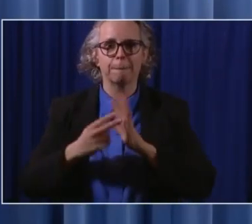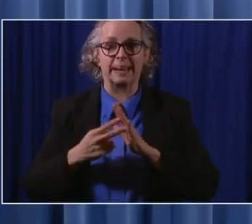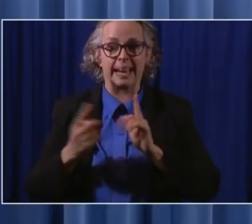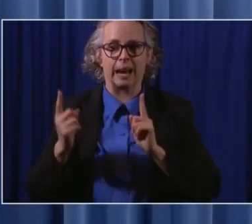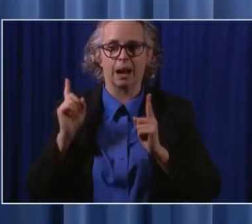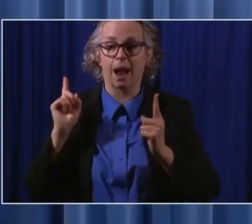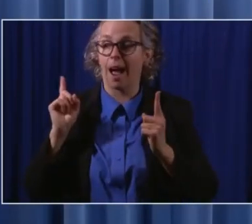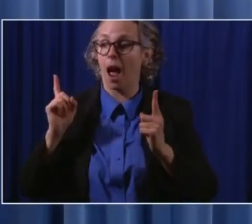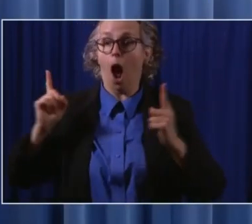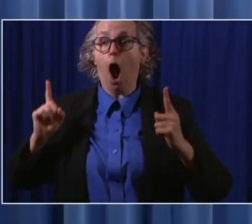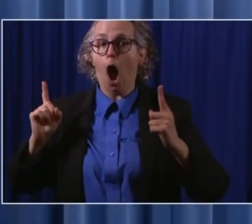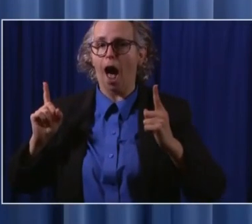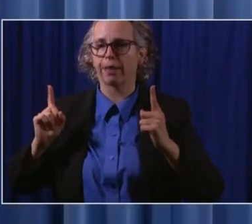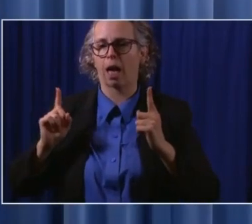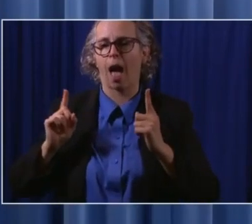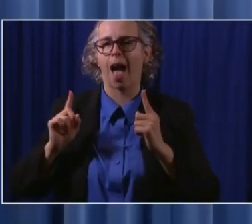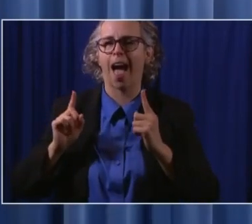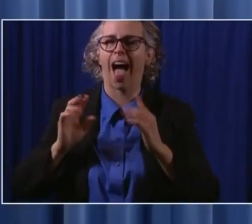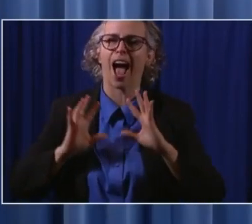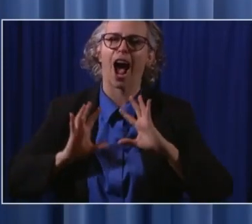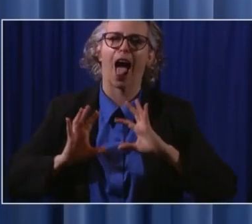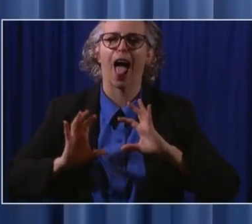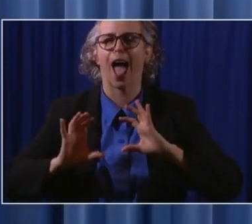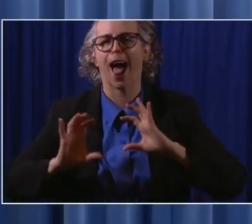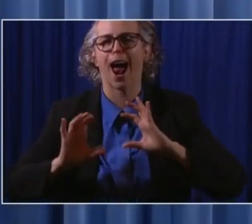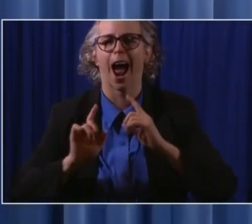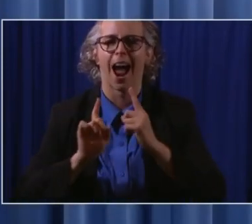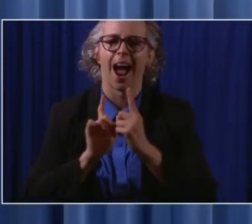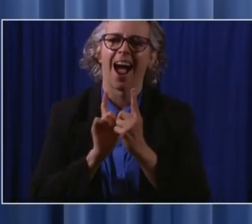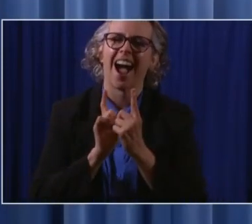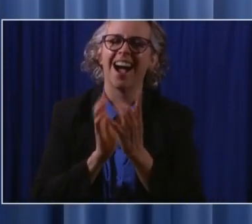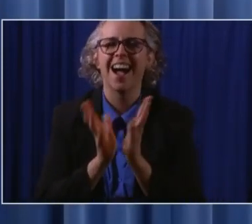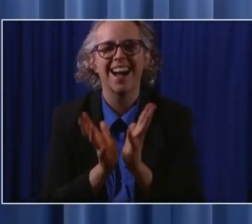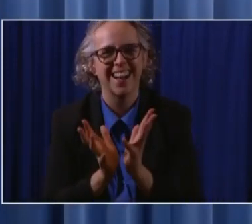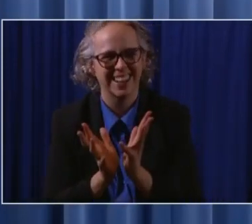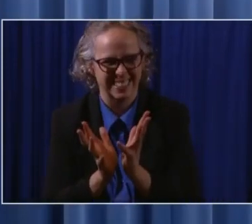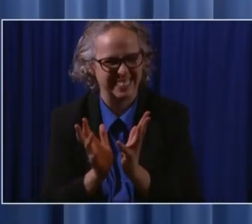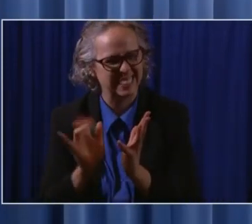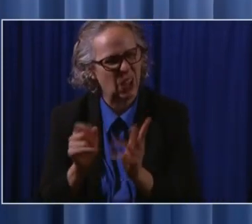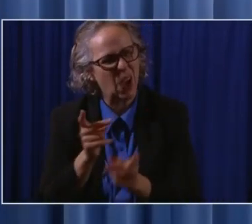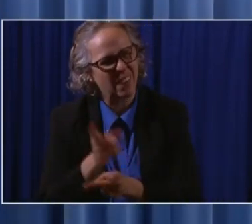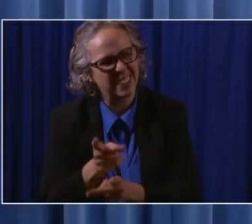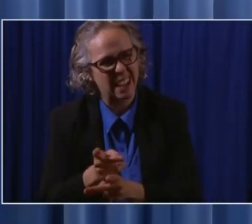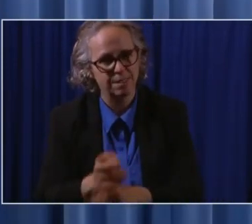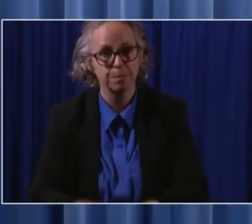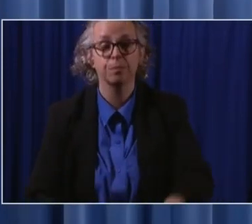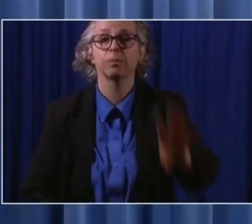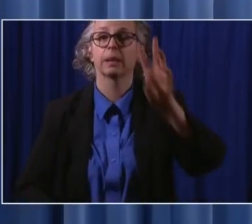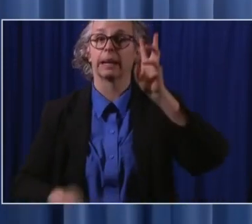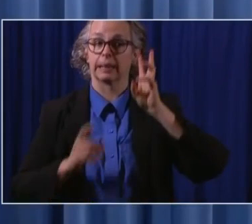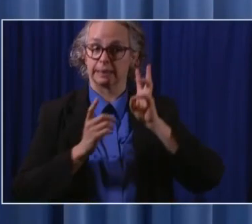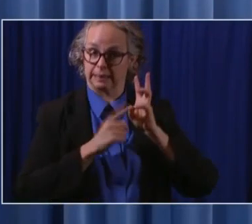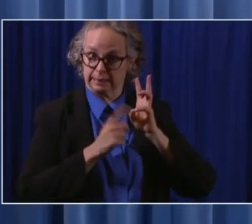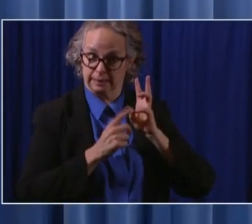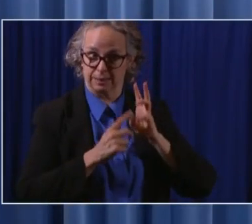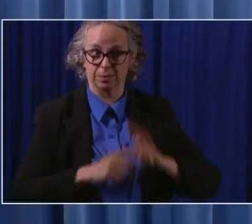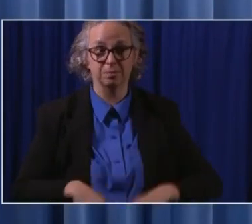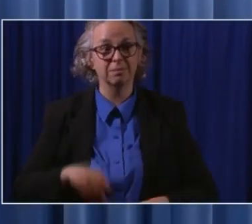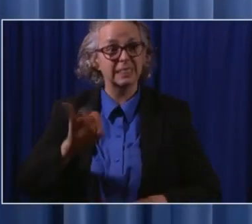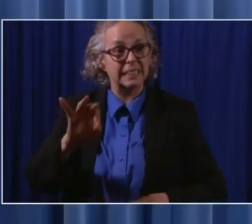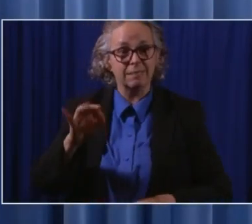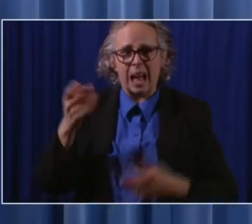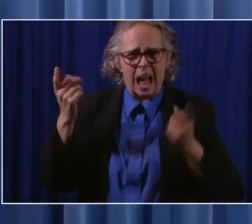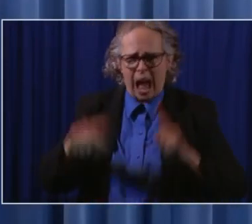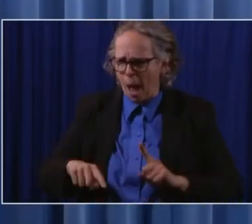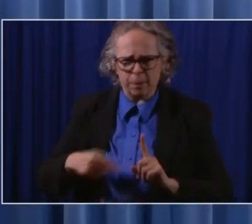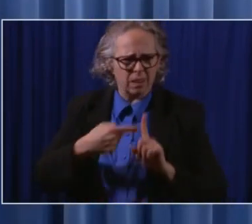So, again, we just ask people to be careful. Next, protect anyone with serious medical conditions at